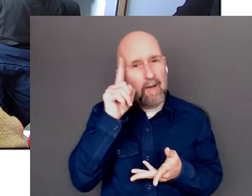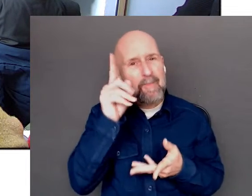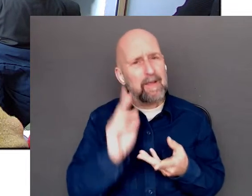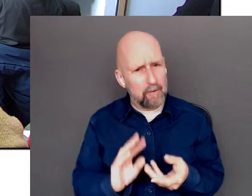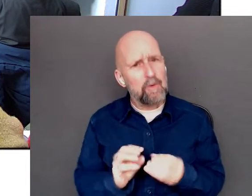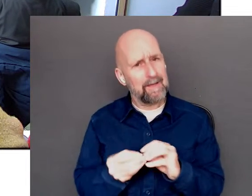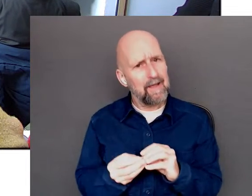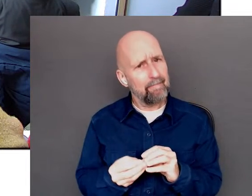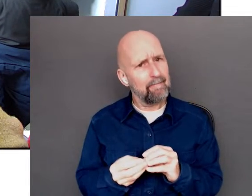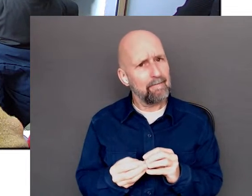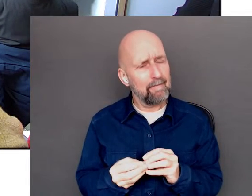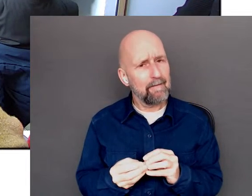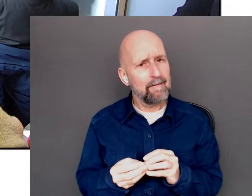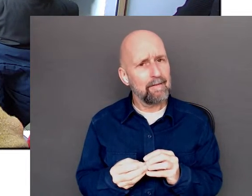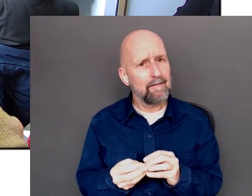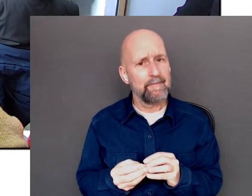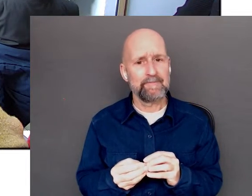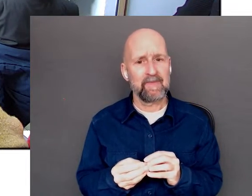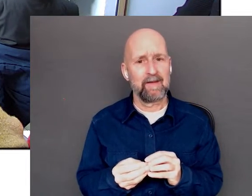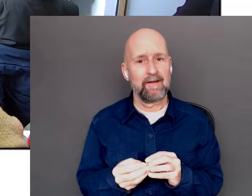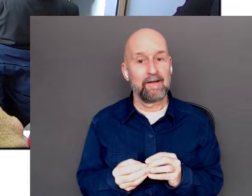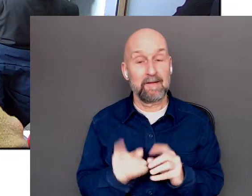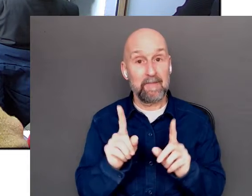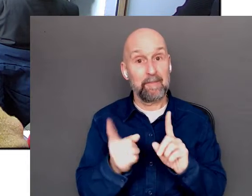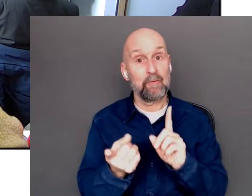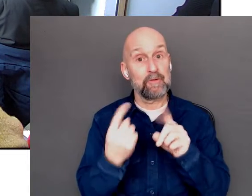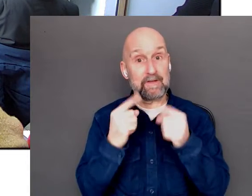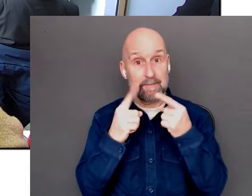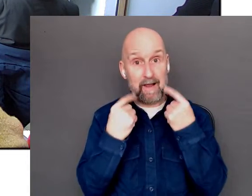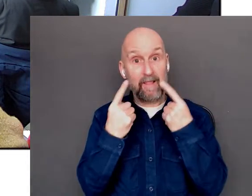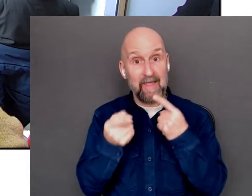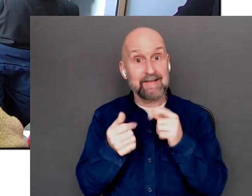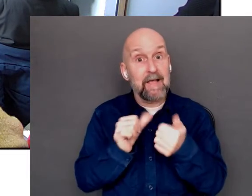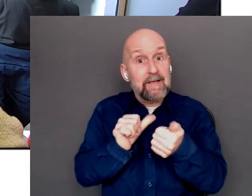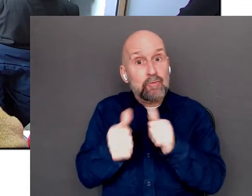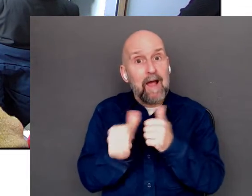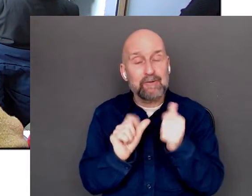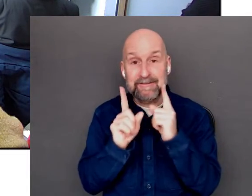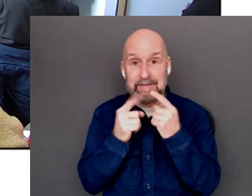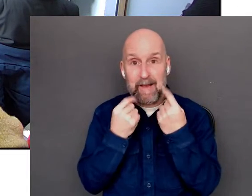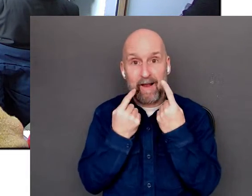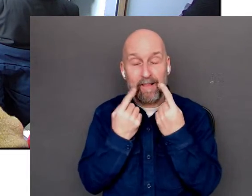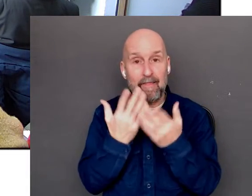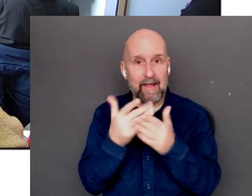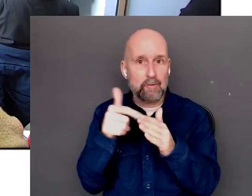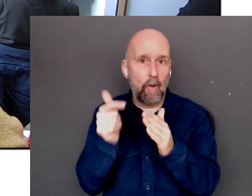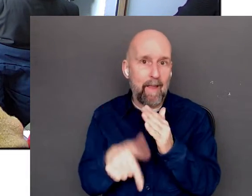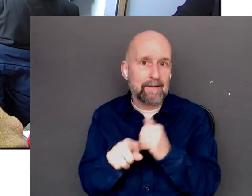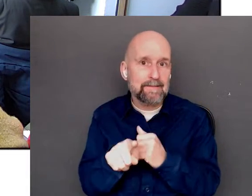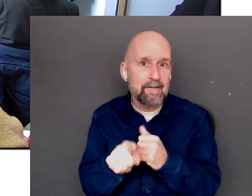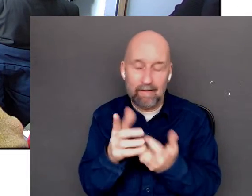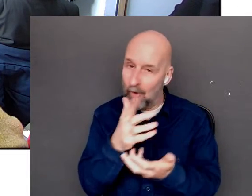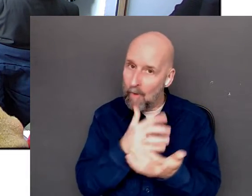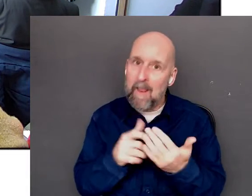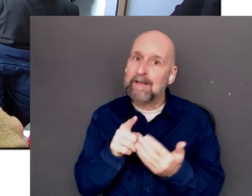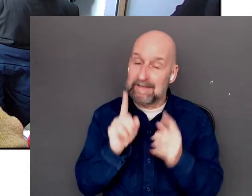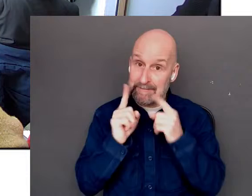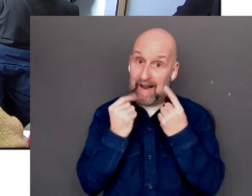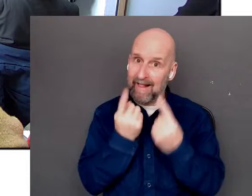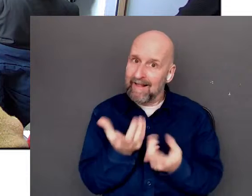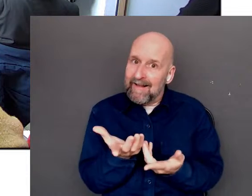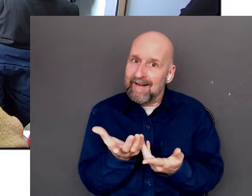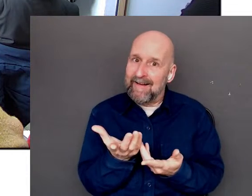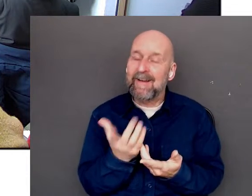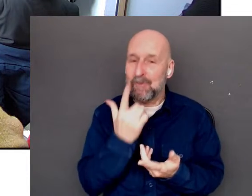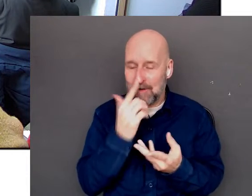have, even if it's a smile is still an interaction, and it's a complex interaction you receive. So yeah, you can be creative